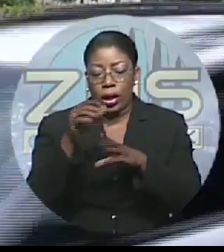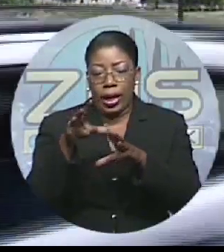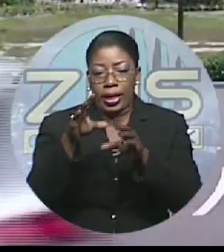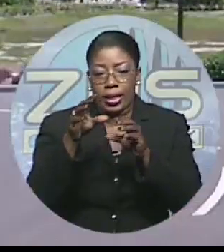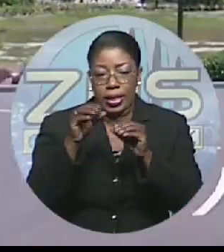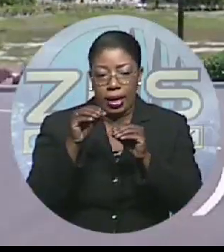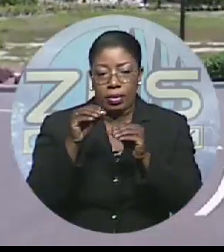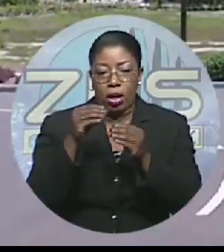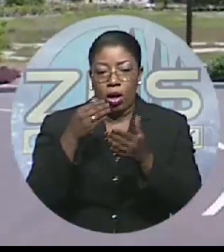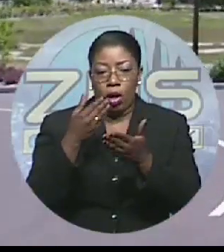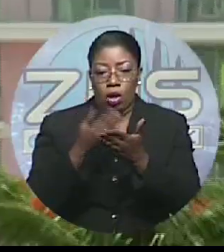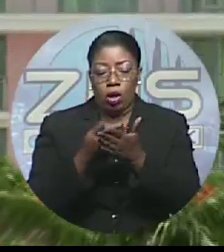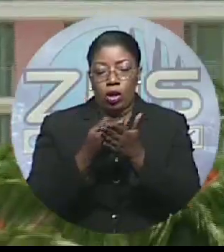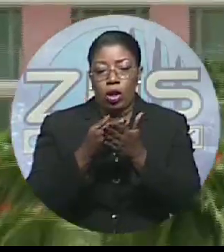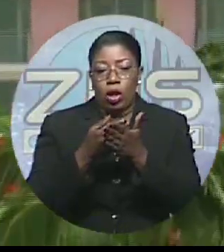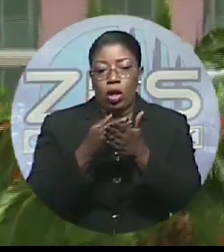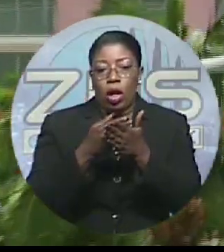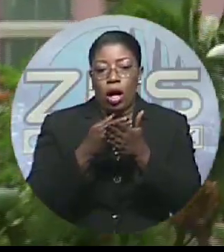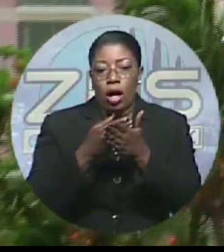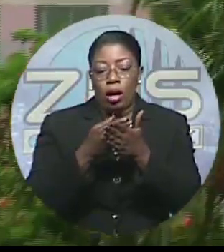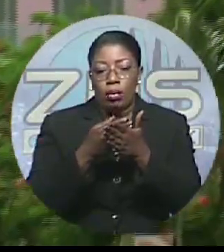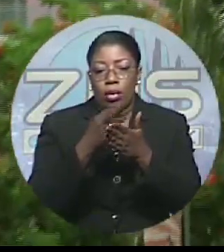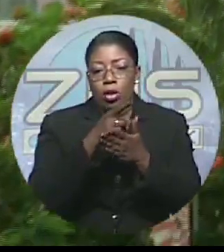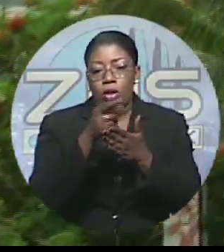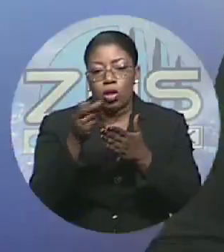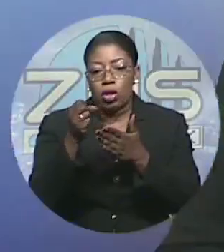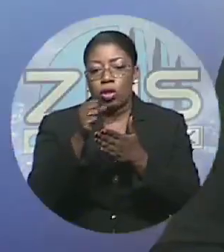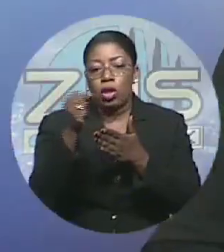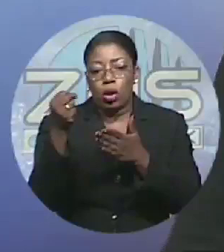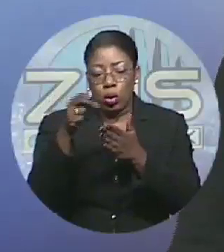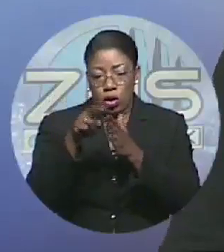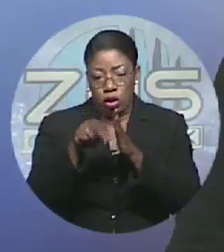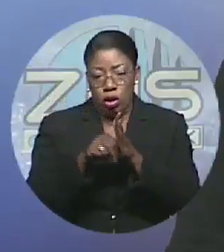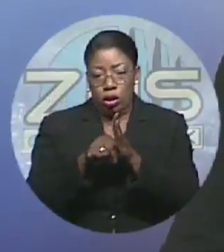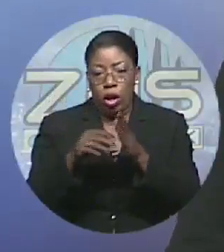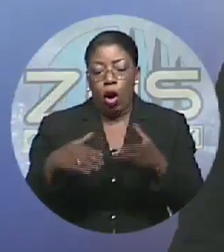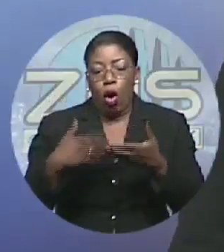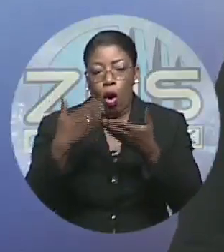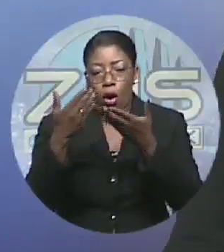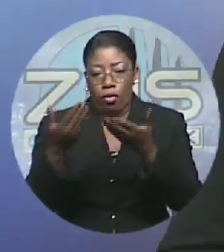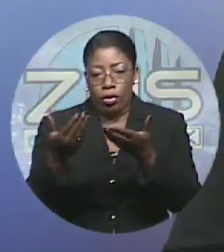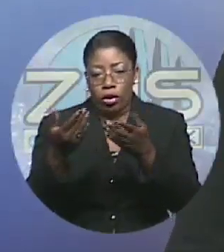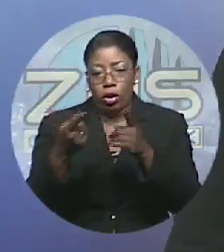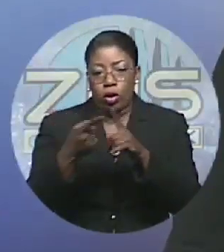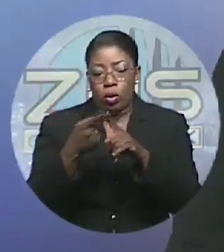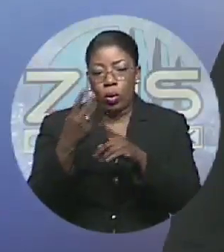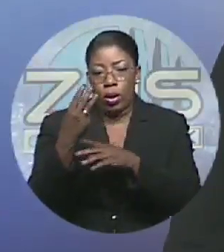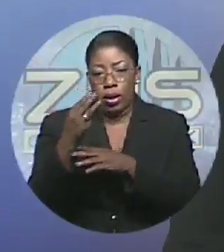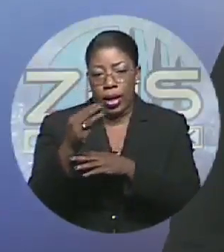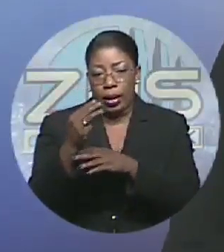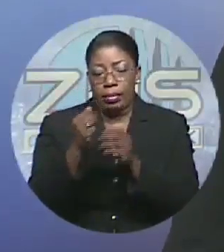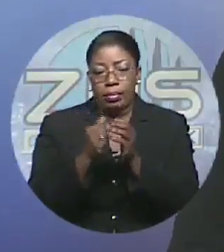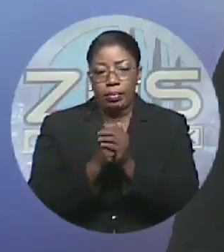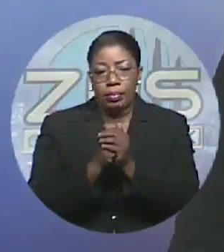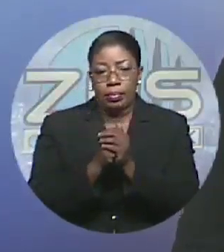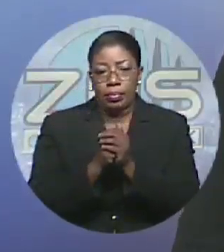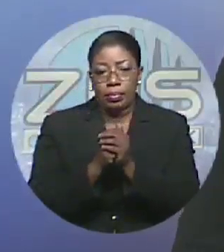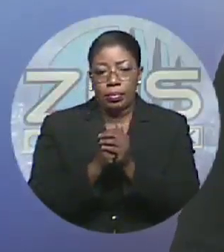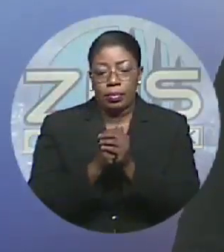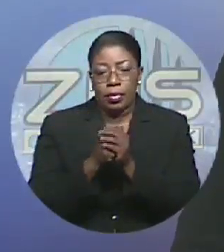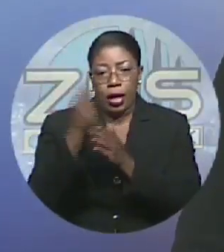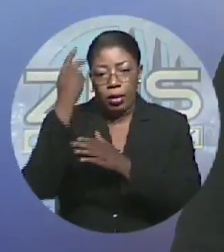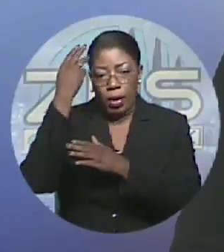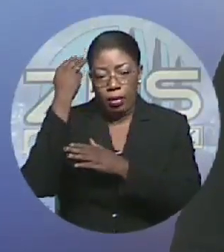sensible solutions offered to them in Beijing. So there we have Prime Minister Christie's response to this. And again, we emphasize he is